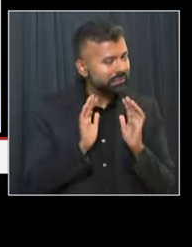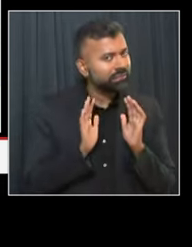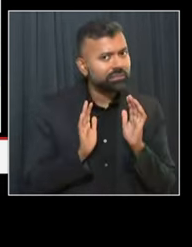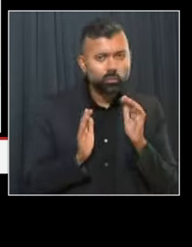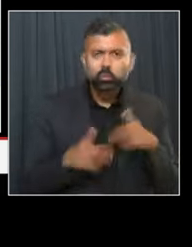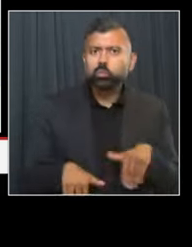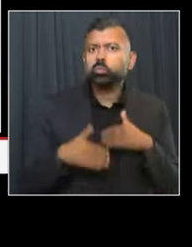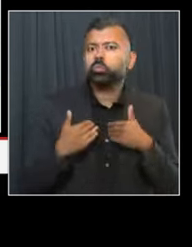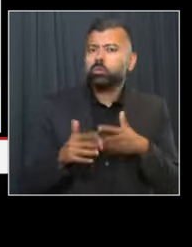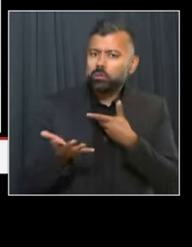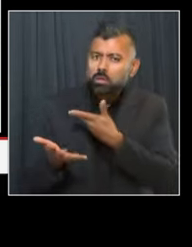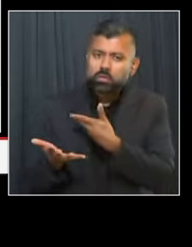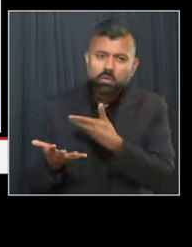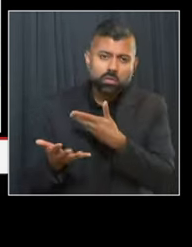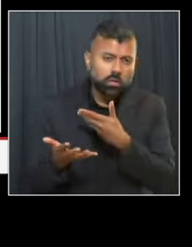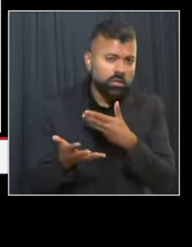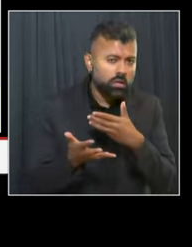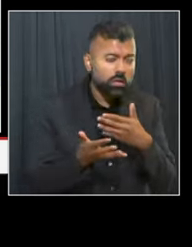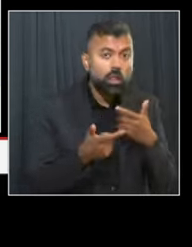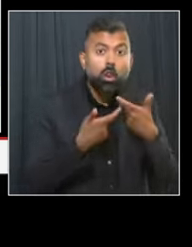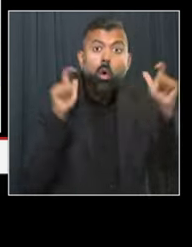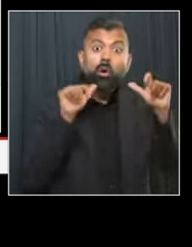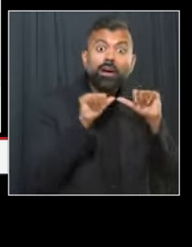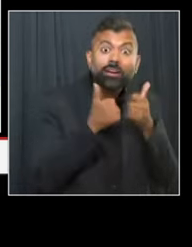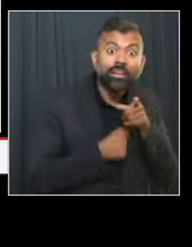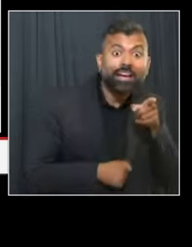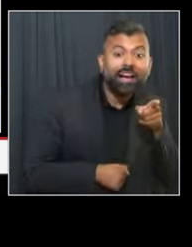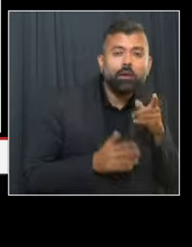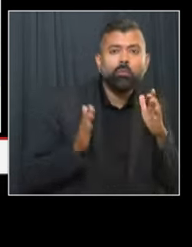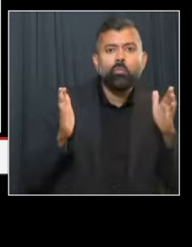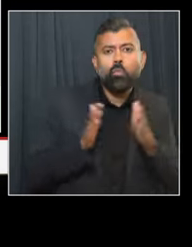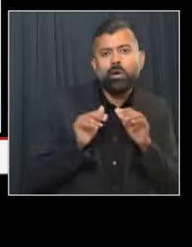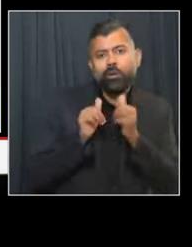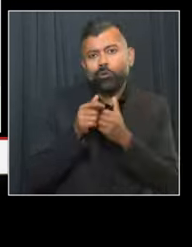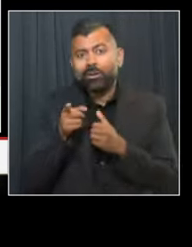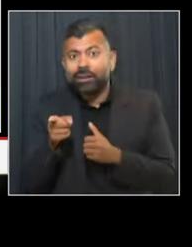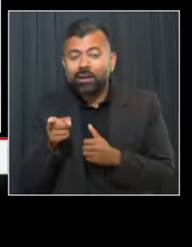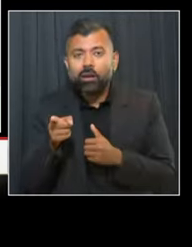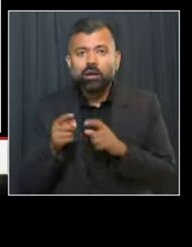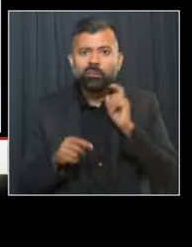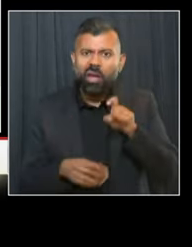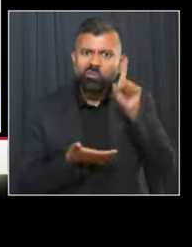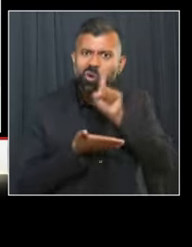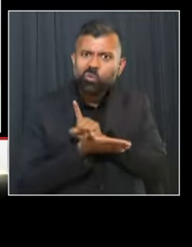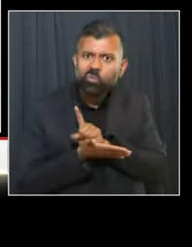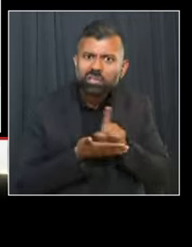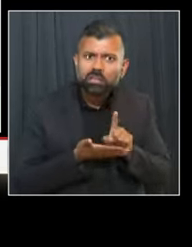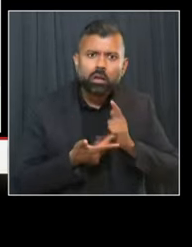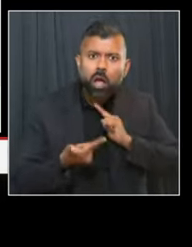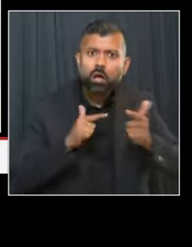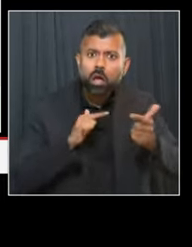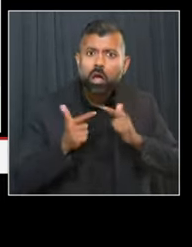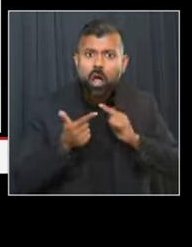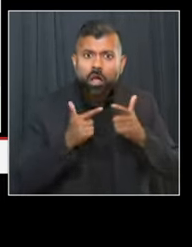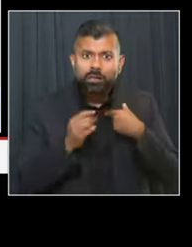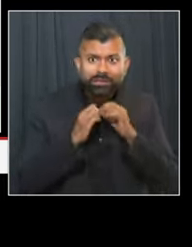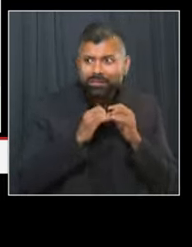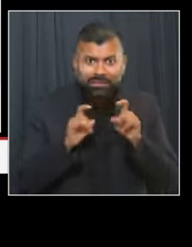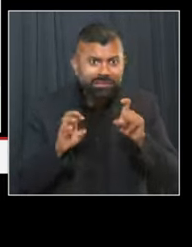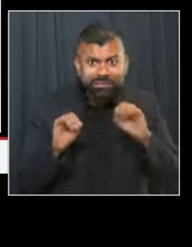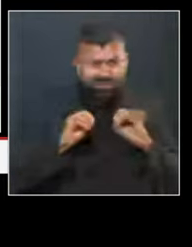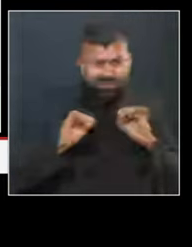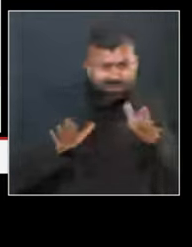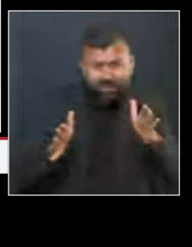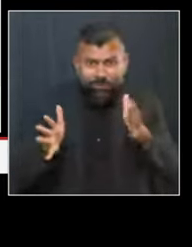agencies and small agencies alike had about a week to do it. So we got the spending plans back from small agencies on April 21st, large agencies about 2